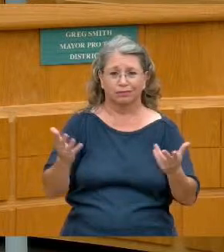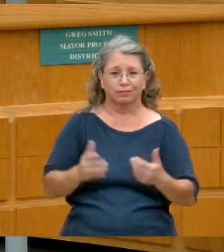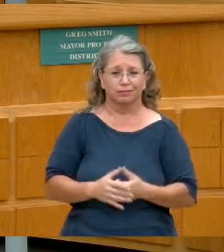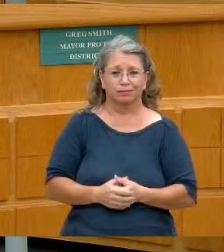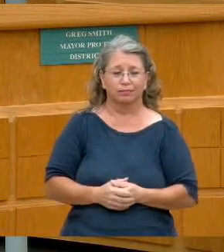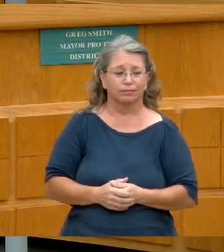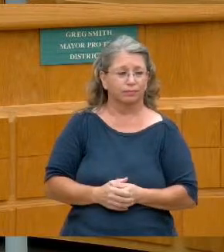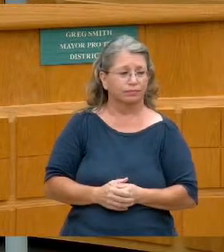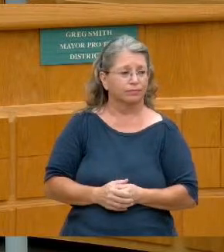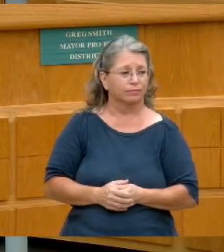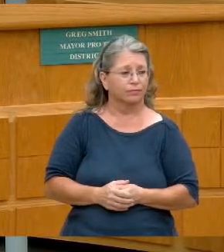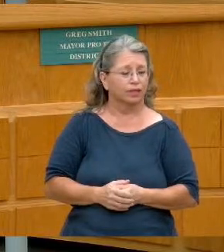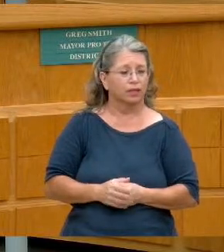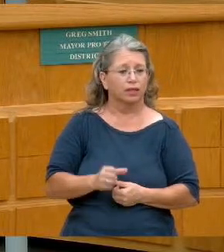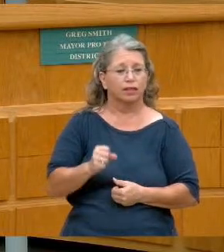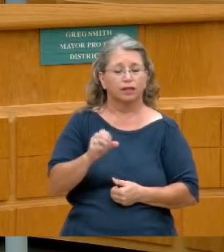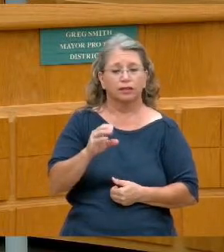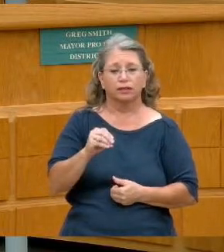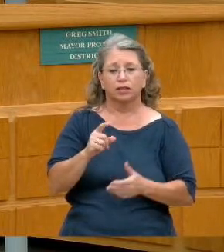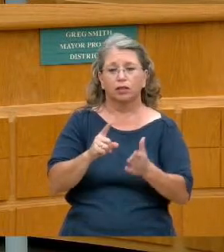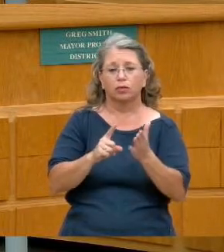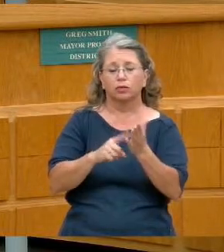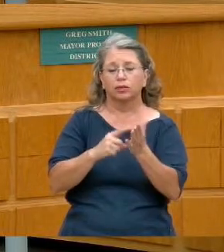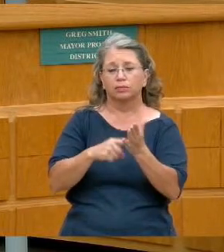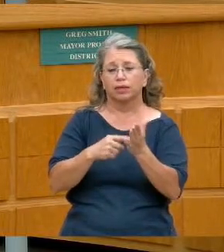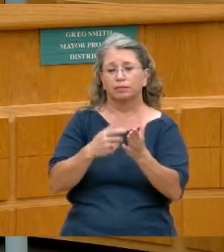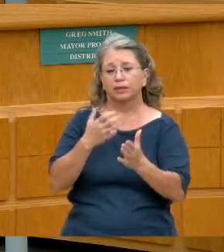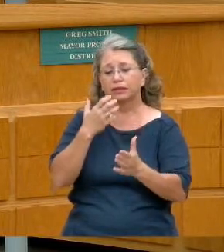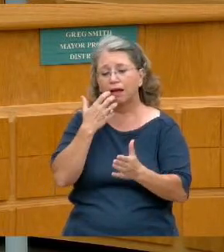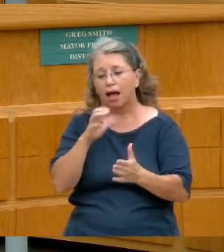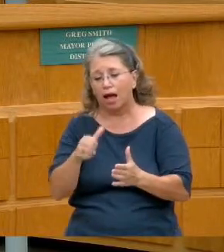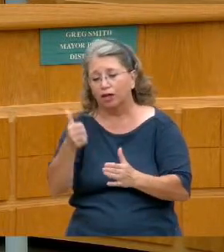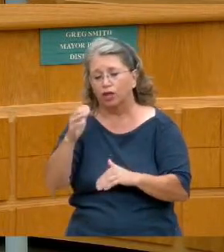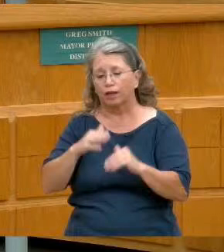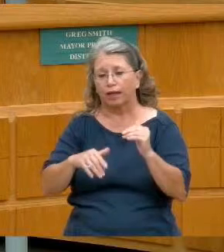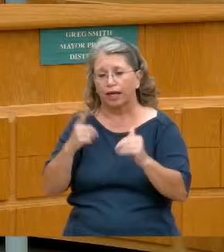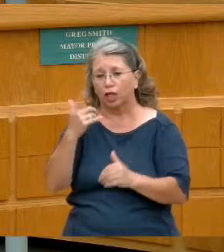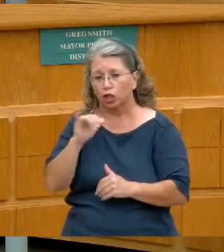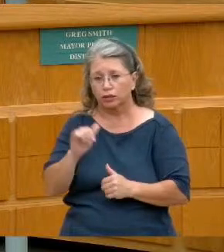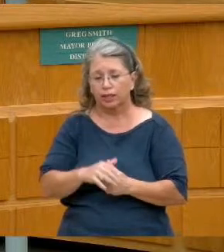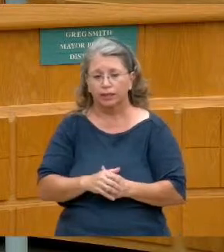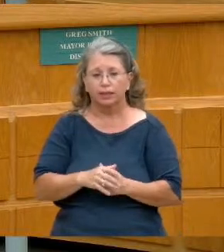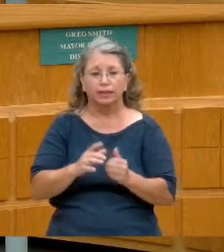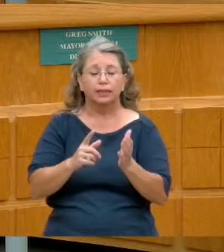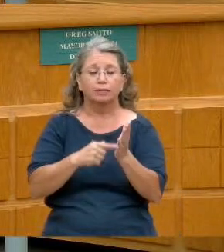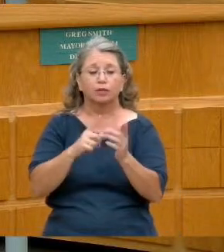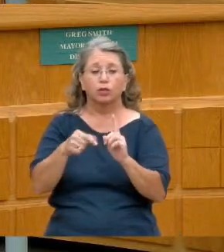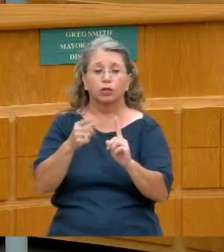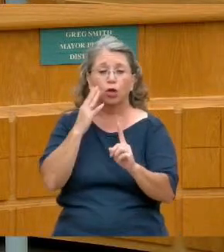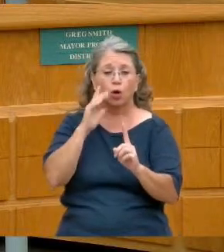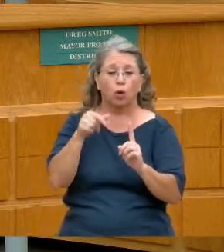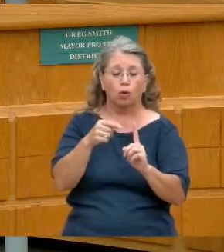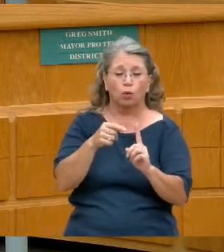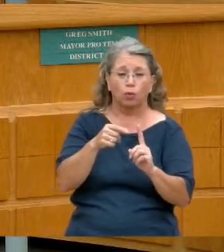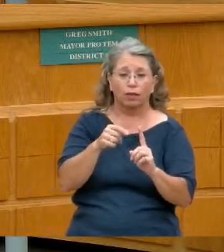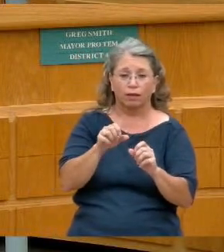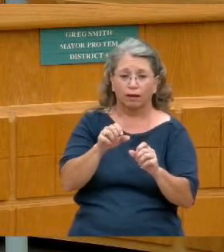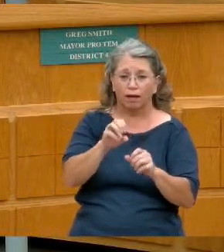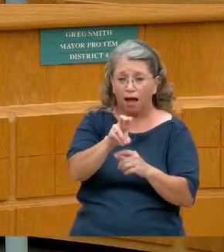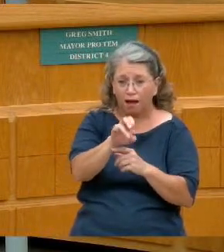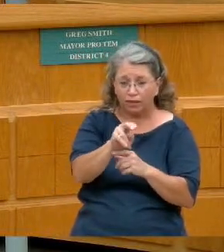So sometimes the burner's hotter than it looks, right? Sometimes after you have it on and you turn it off, it stays hot for a while, even though it looks